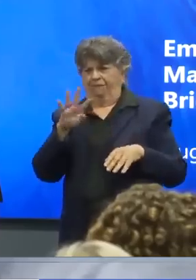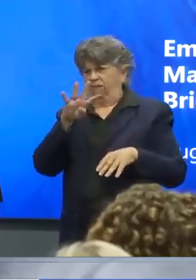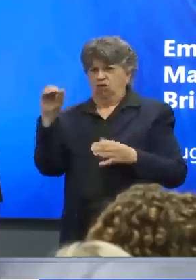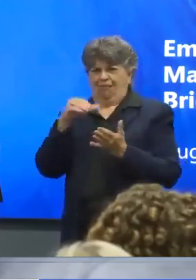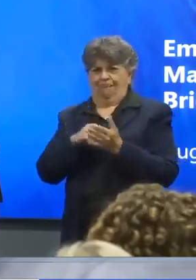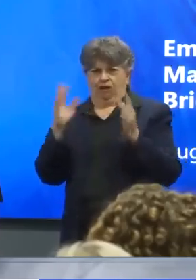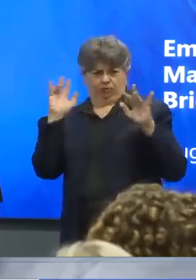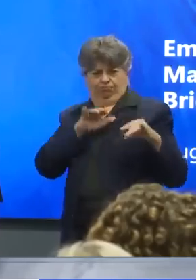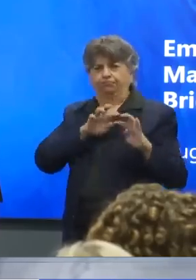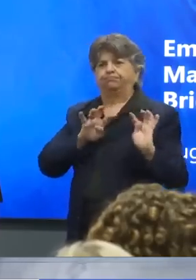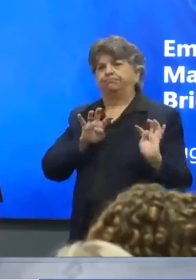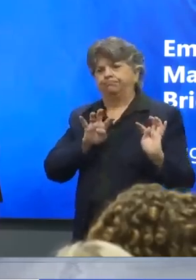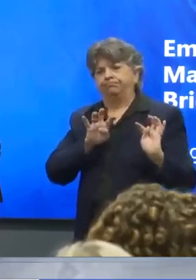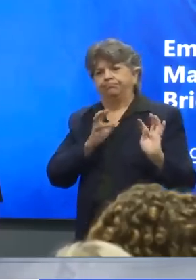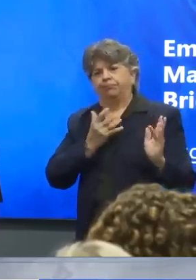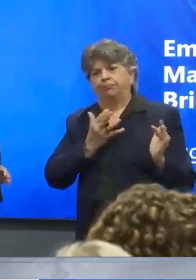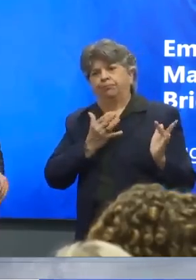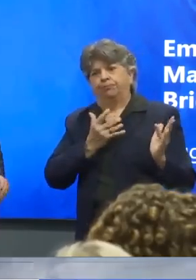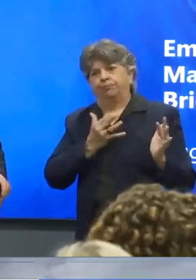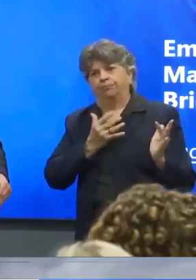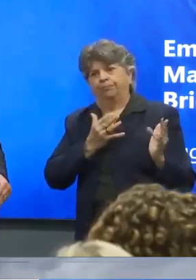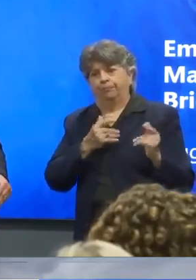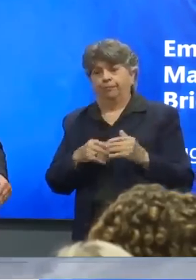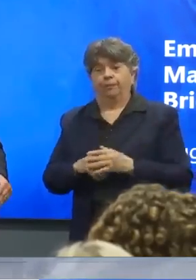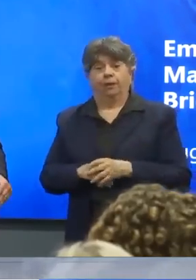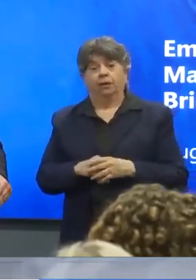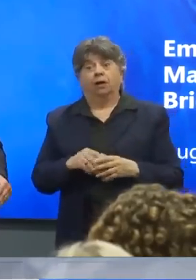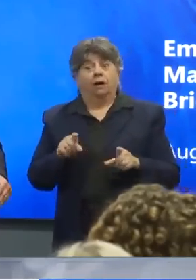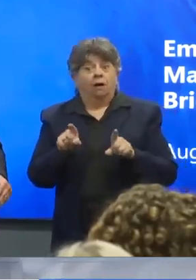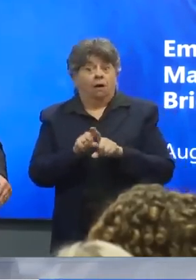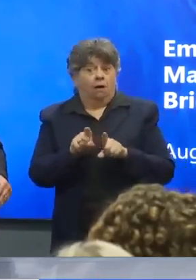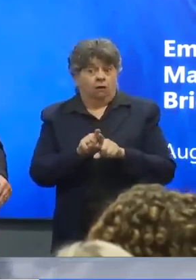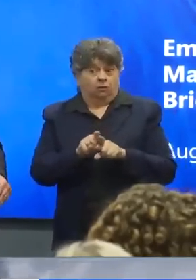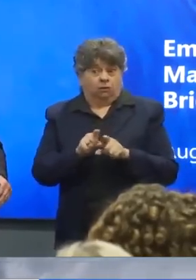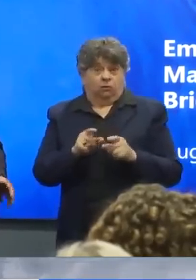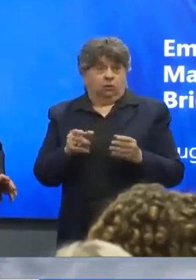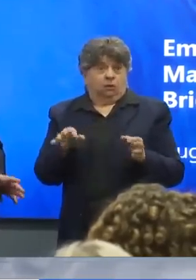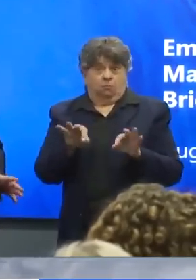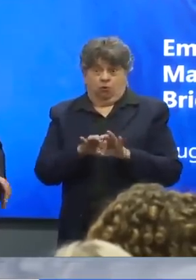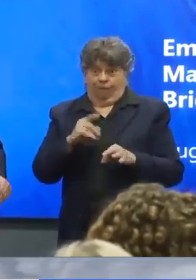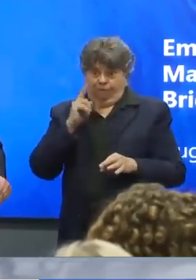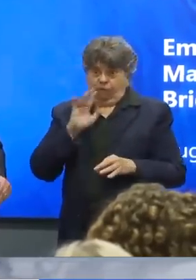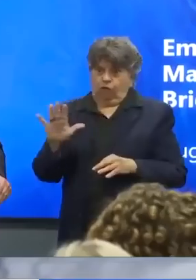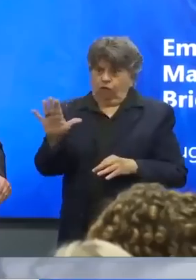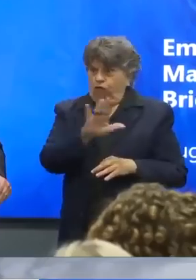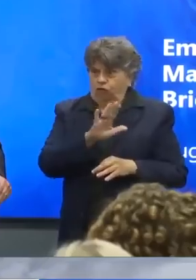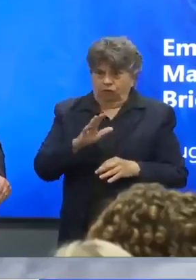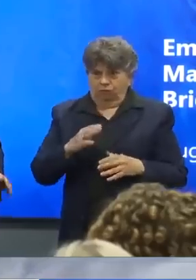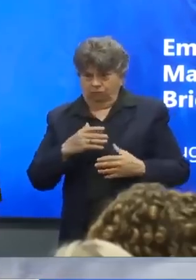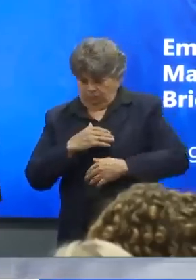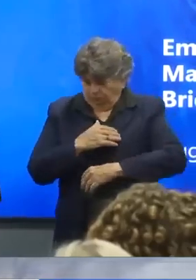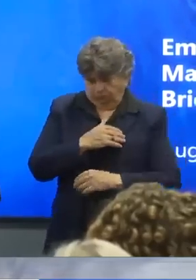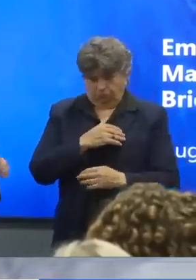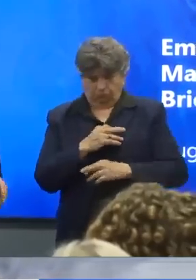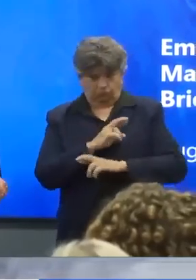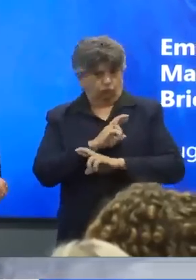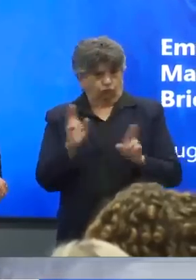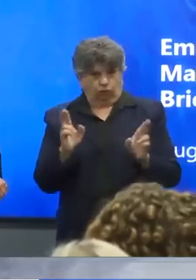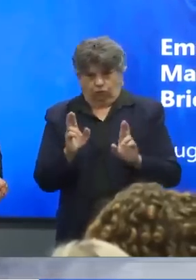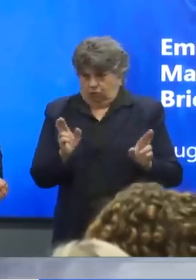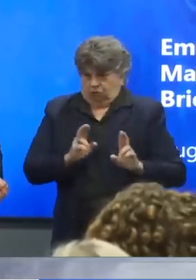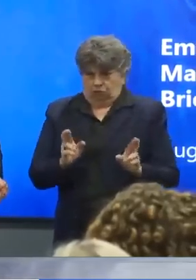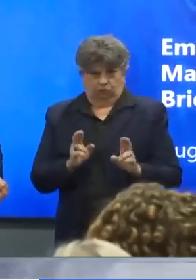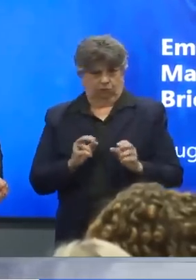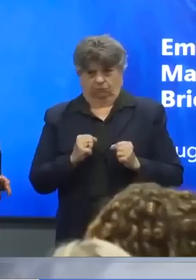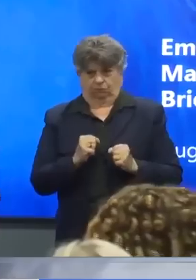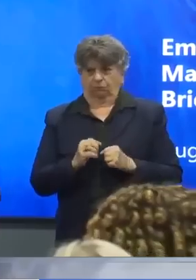one, just for morale, it's important. It's also important for health and welfare. So there's been a lot of preparations on that. And I know Melissa from Duke, I